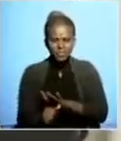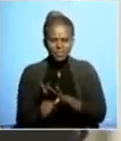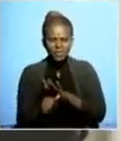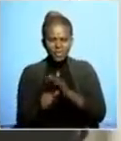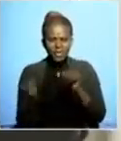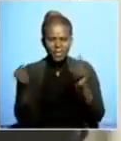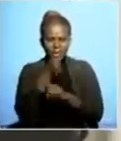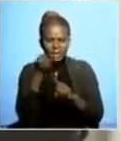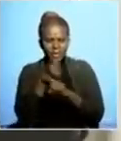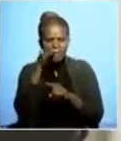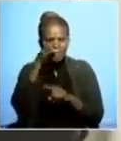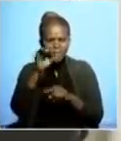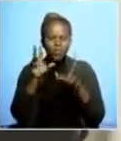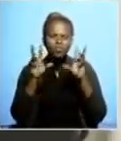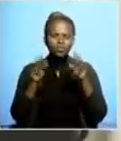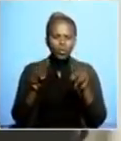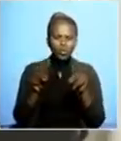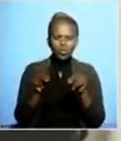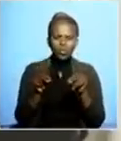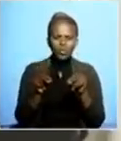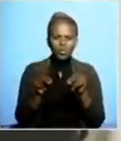corruption. No, this is,